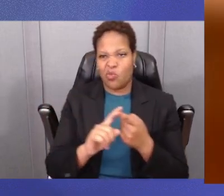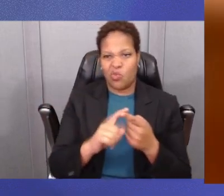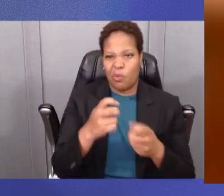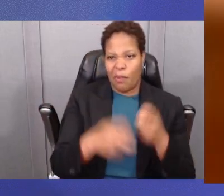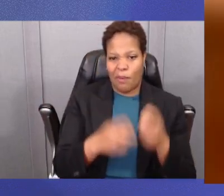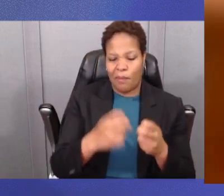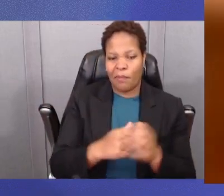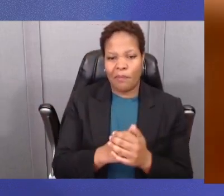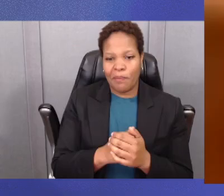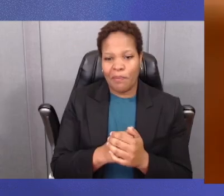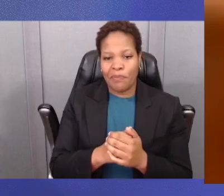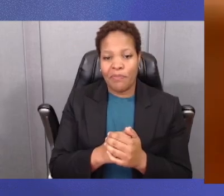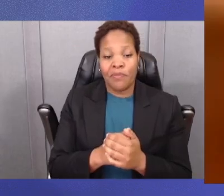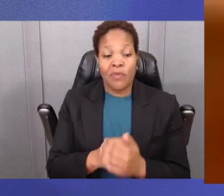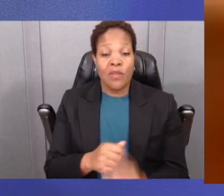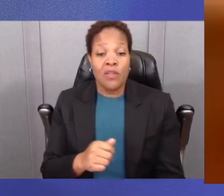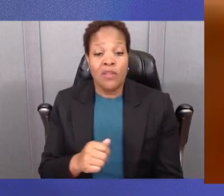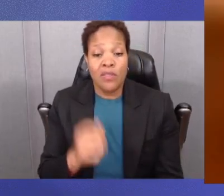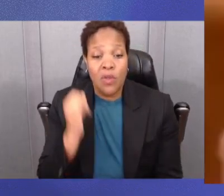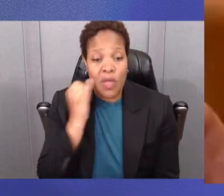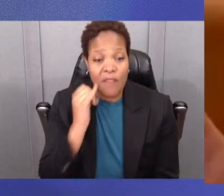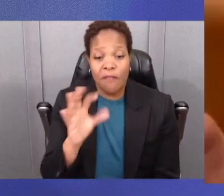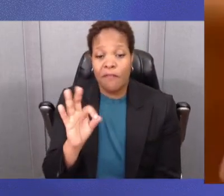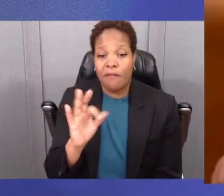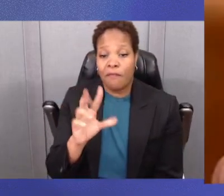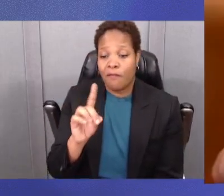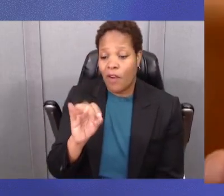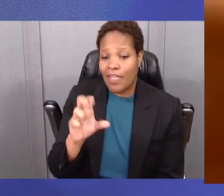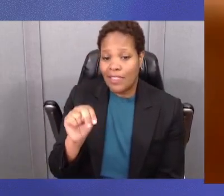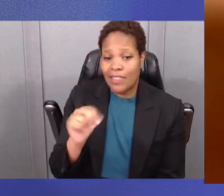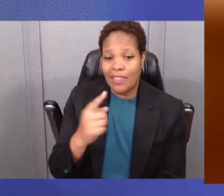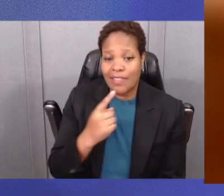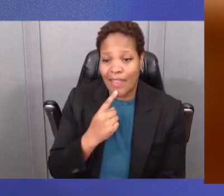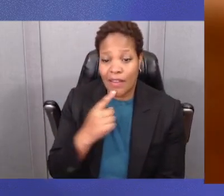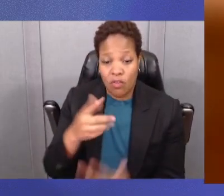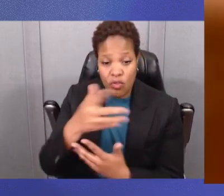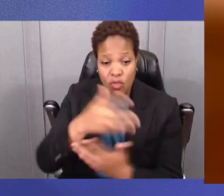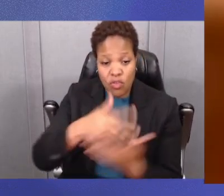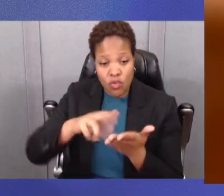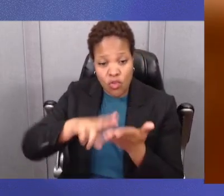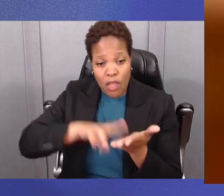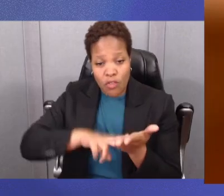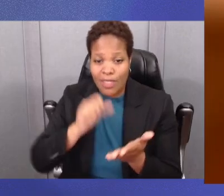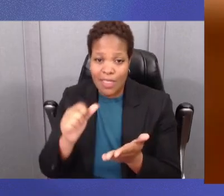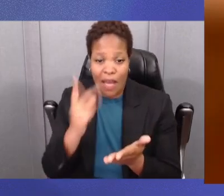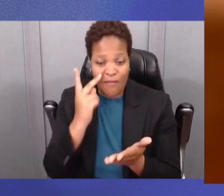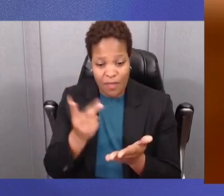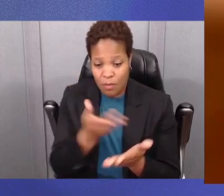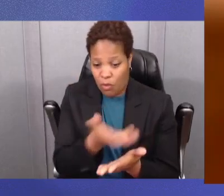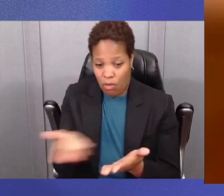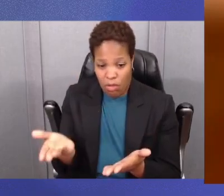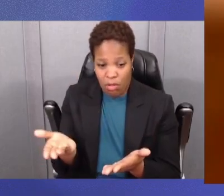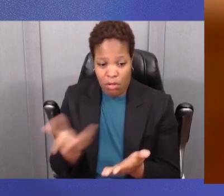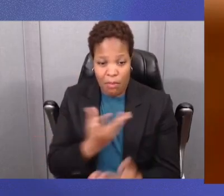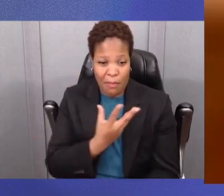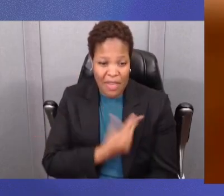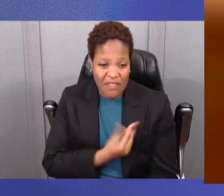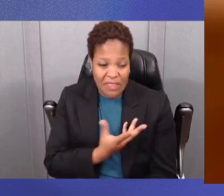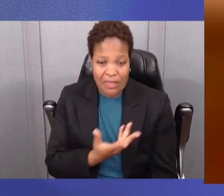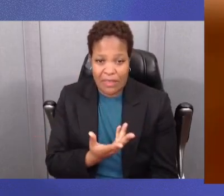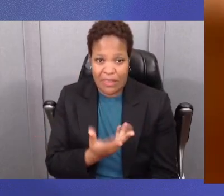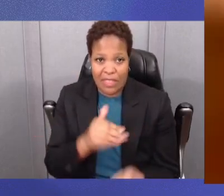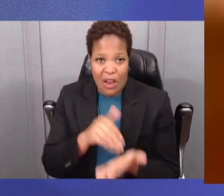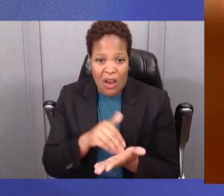Elliot Friedson were alive, he'd say, wait a minute, the social contract isn't visible. Beneficence is too often